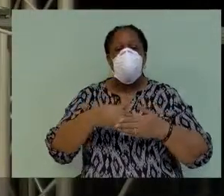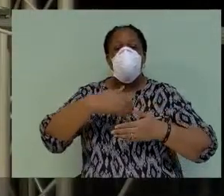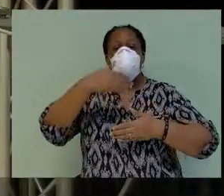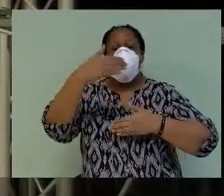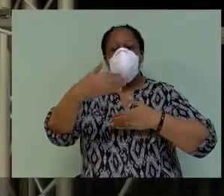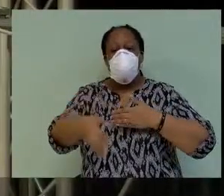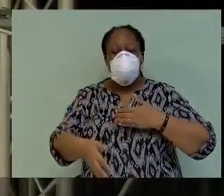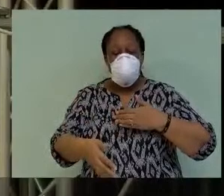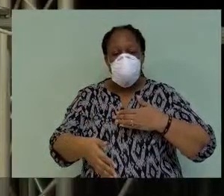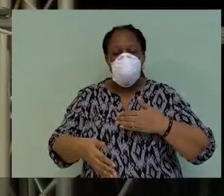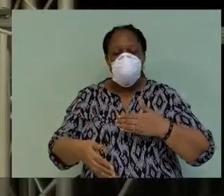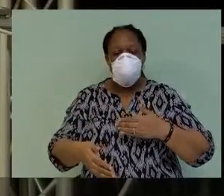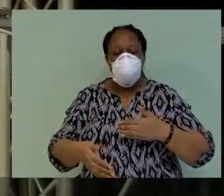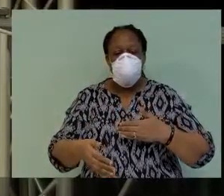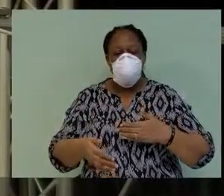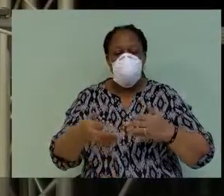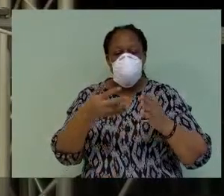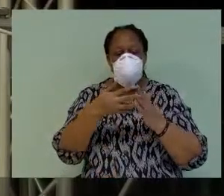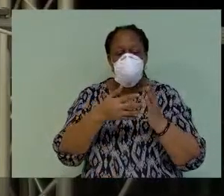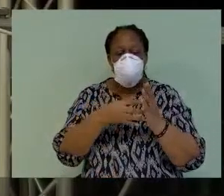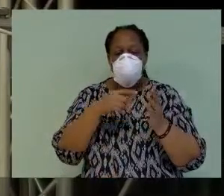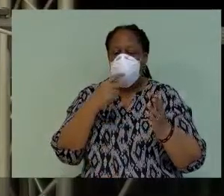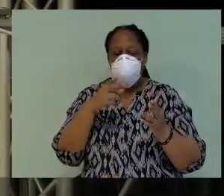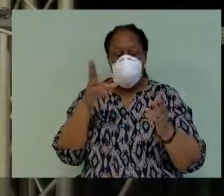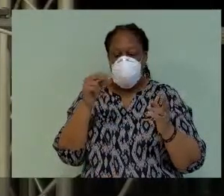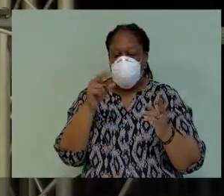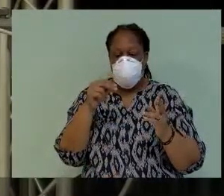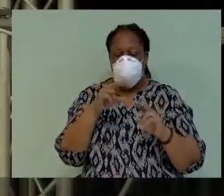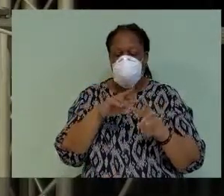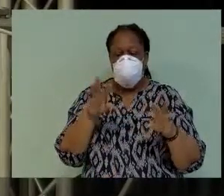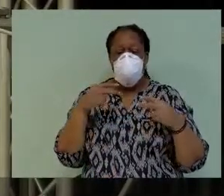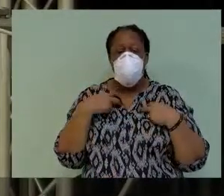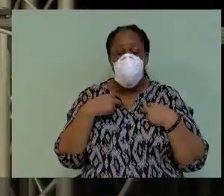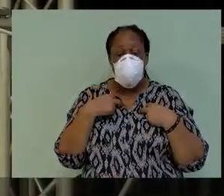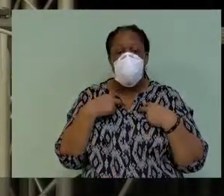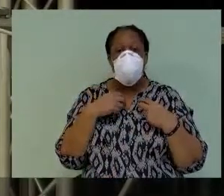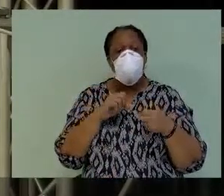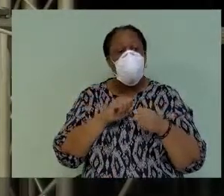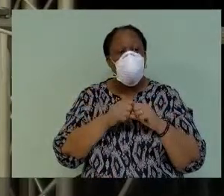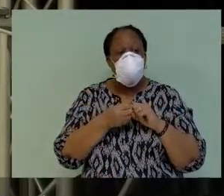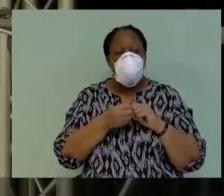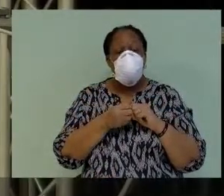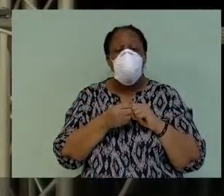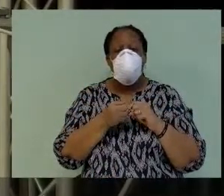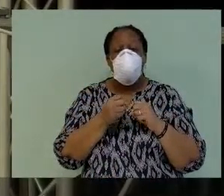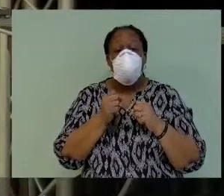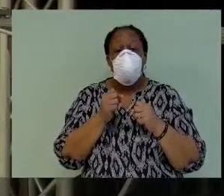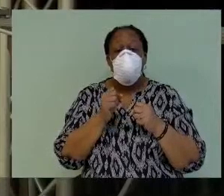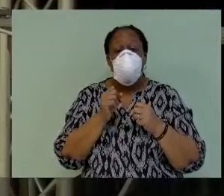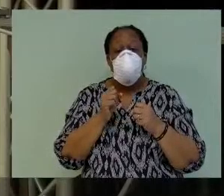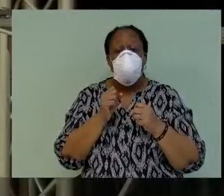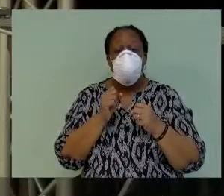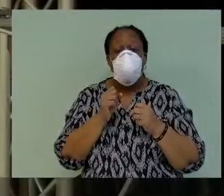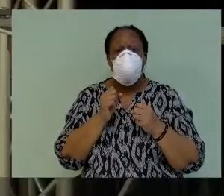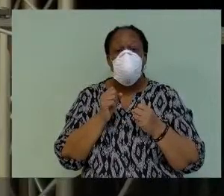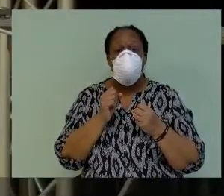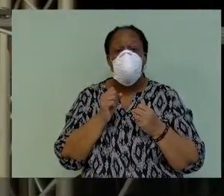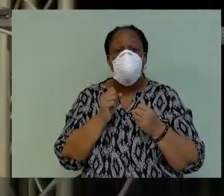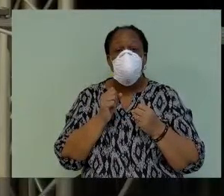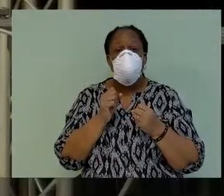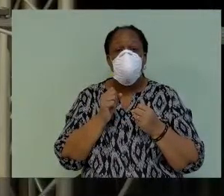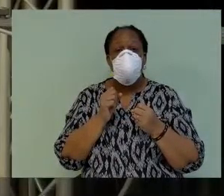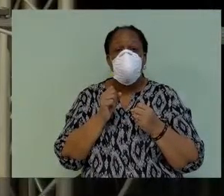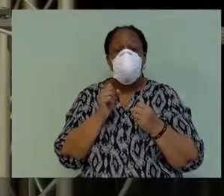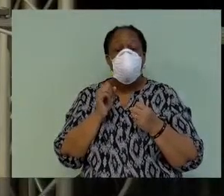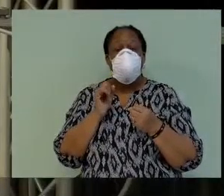viral particles that a very sensitive test is picking up. And the evidence for that is when they tried to culture or incubate